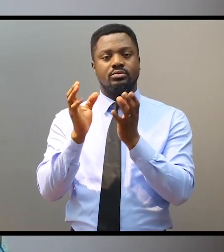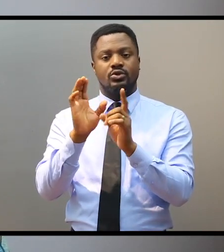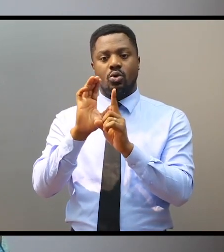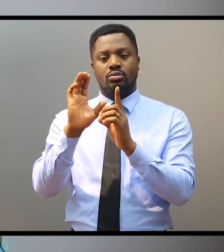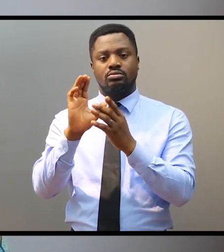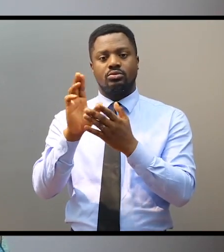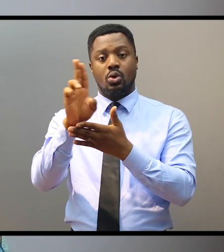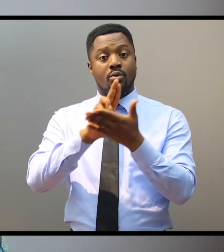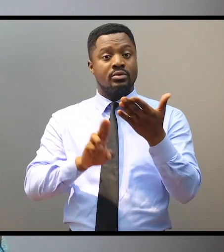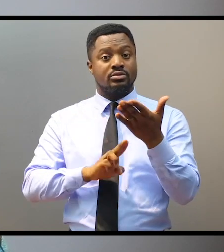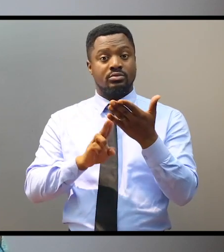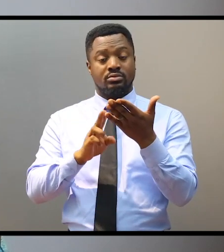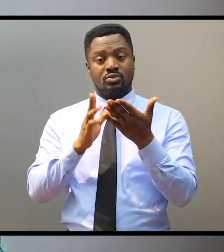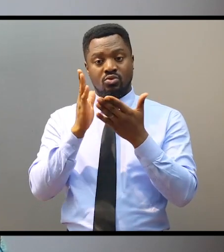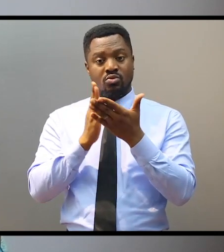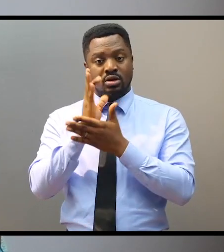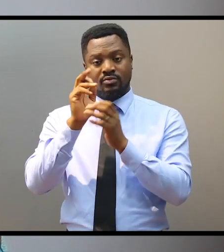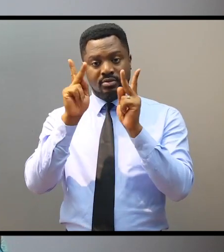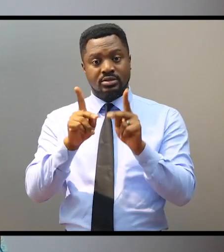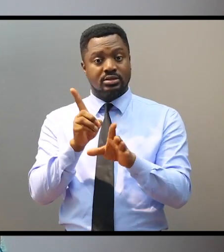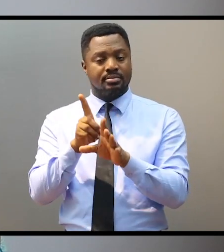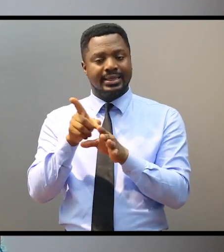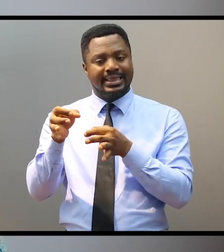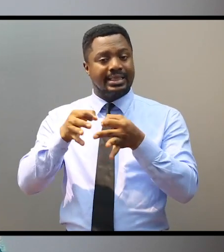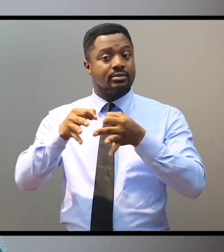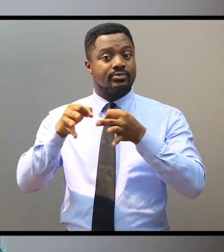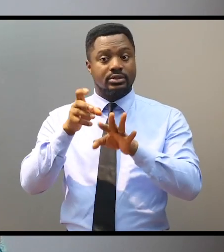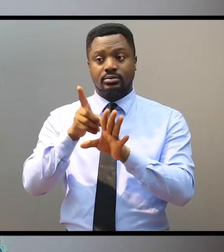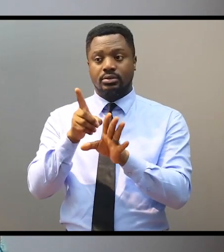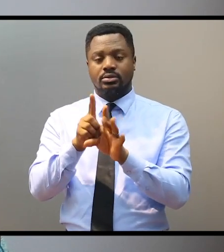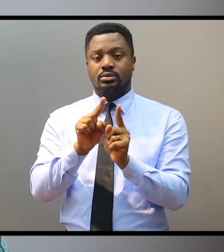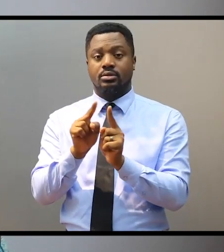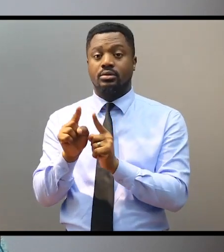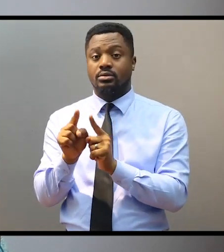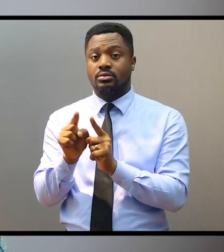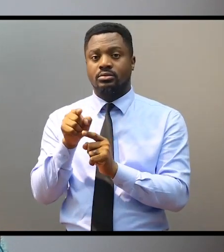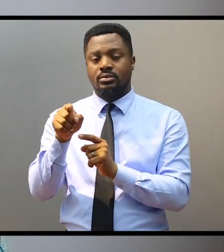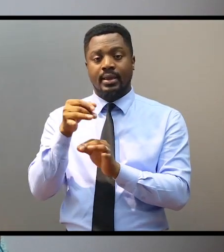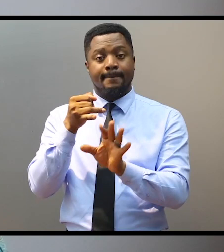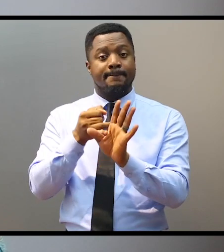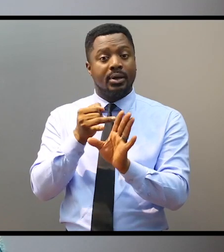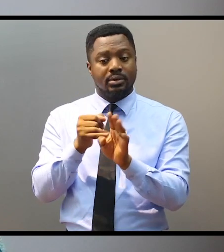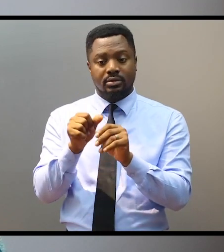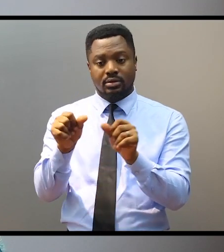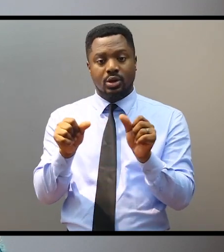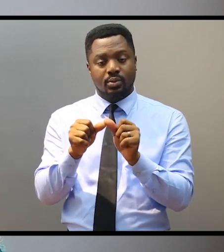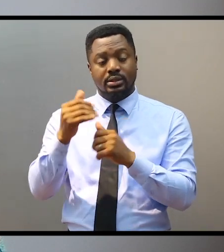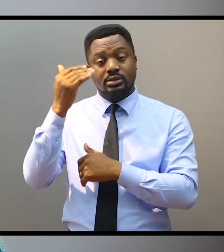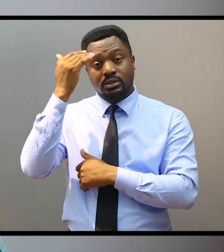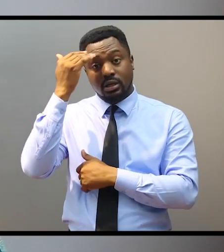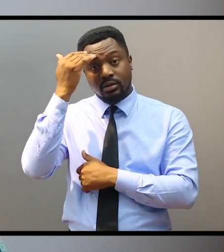Persons on the Rights of Persons with Disability defines disability as impairment in the area